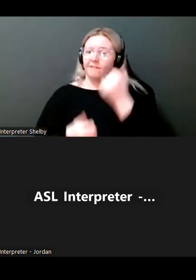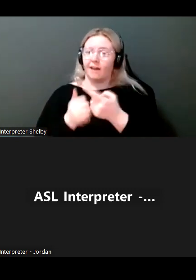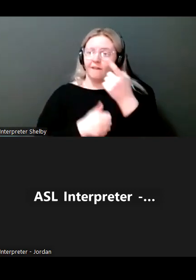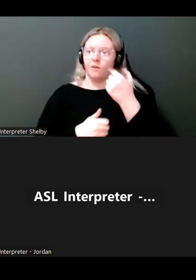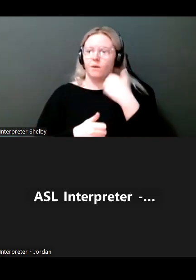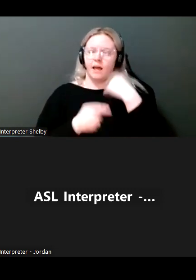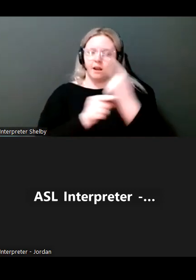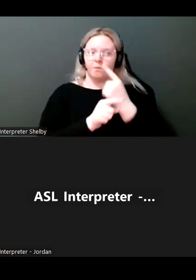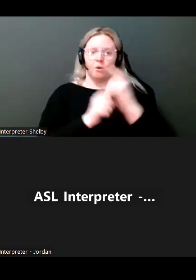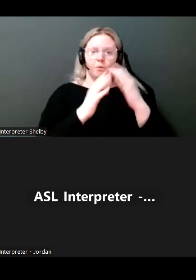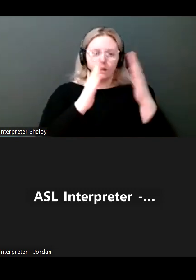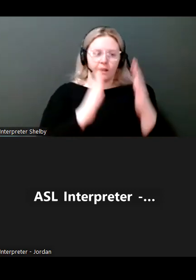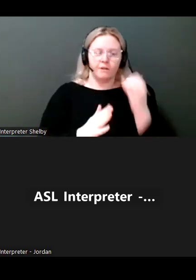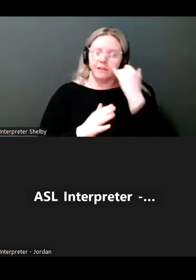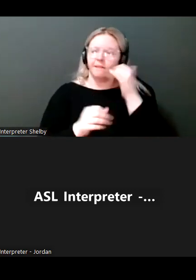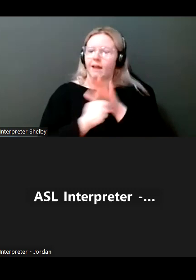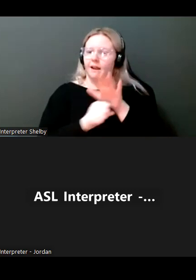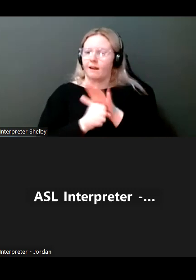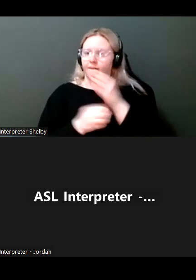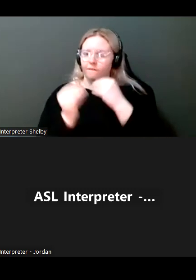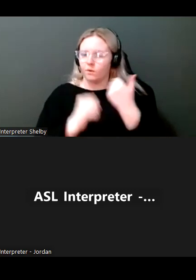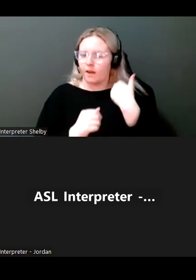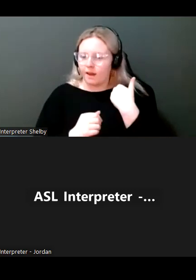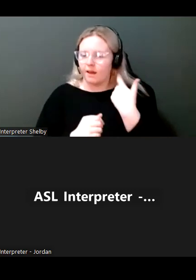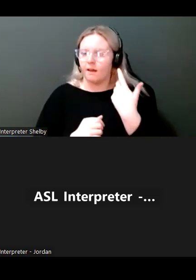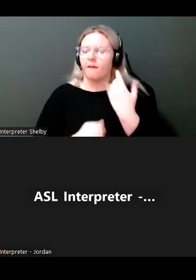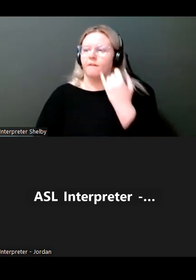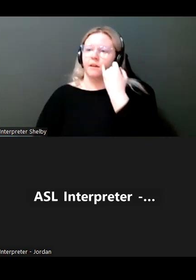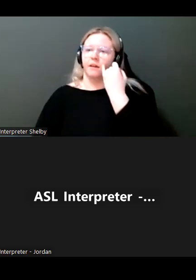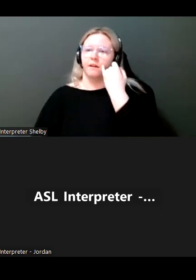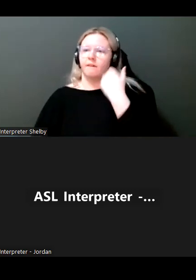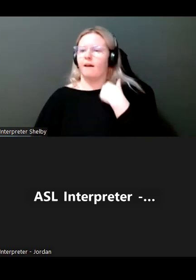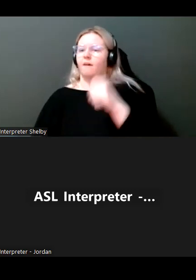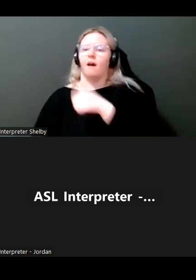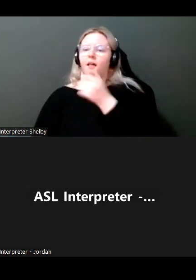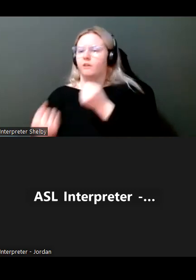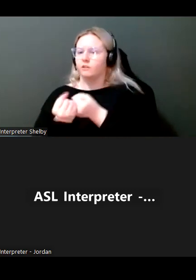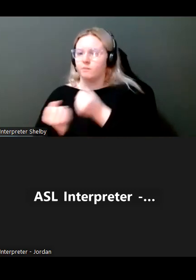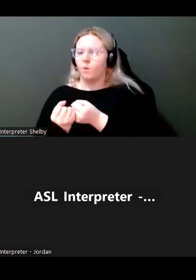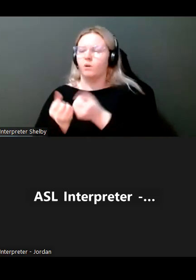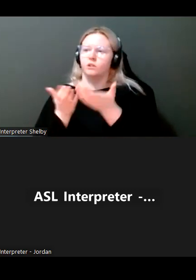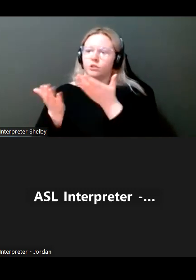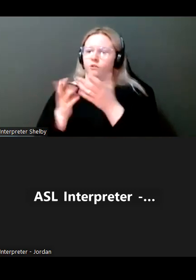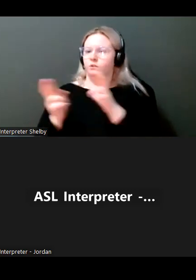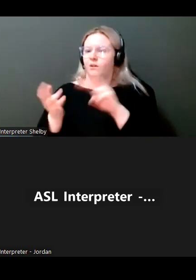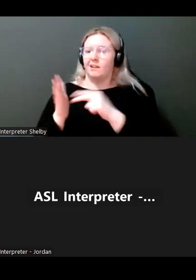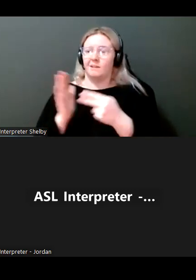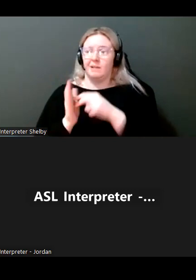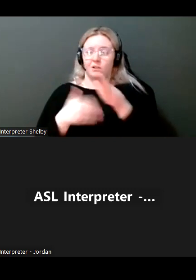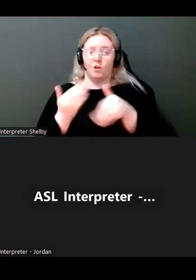enough food, if everyone, you know, had other supports, services.